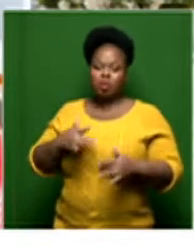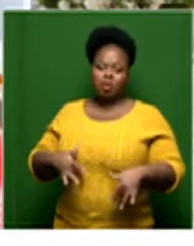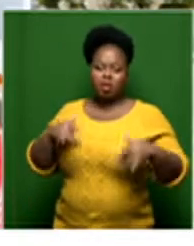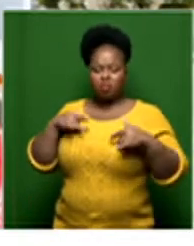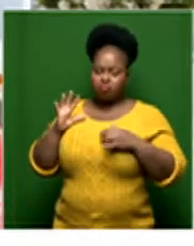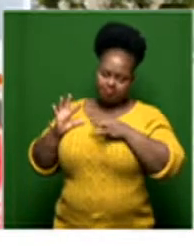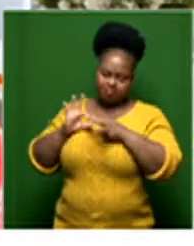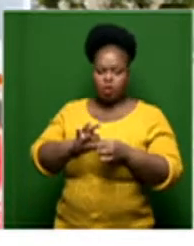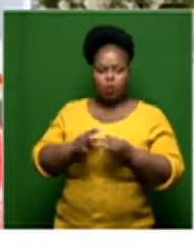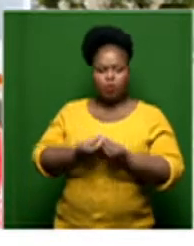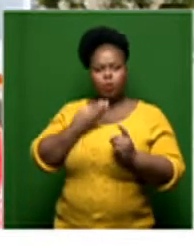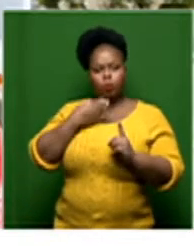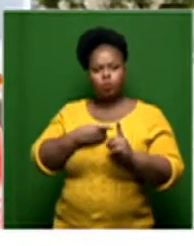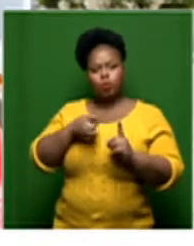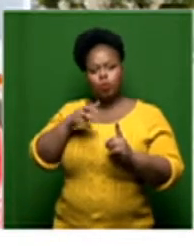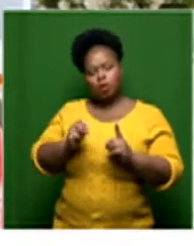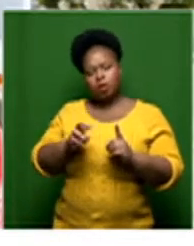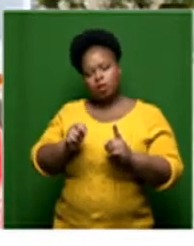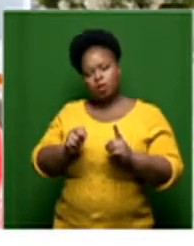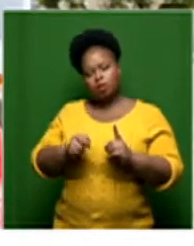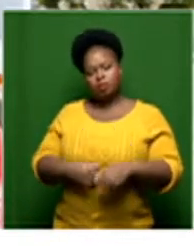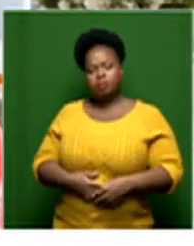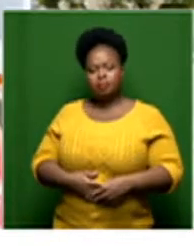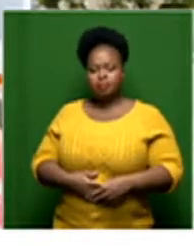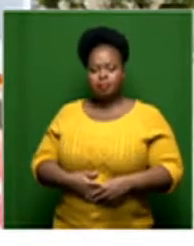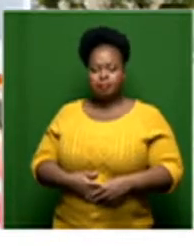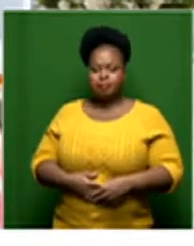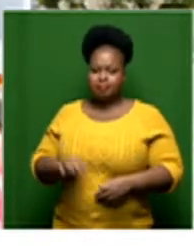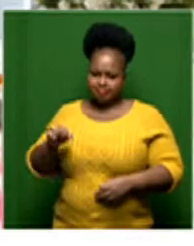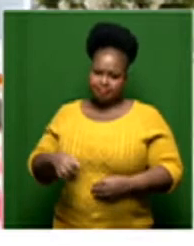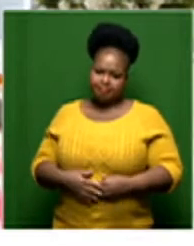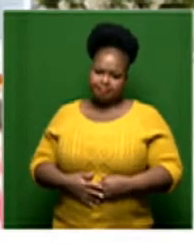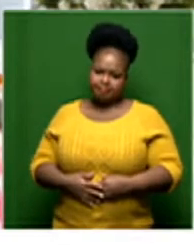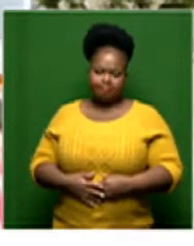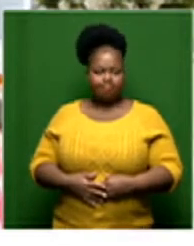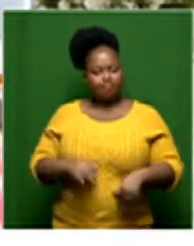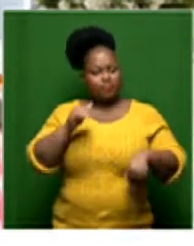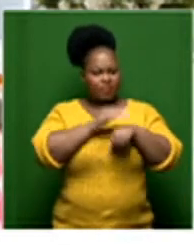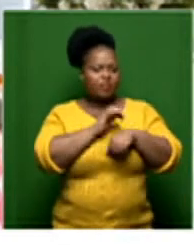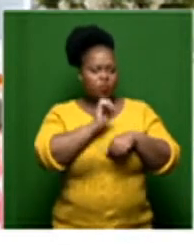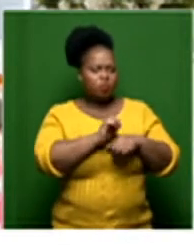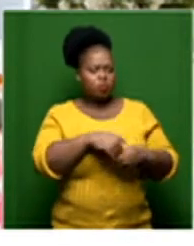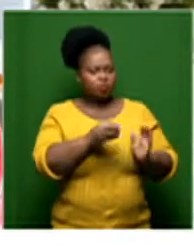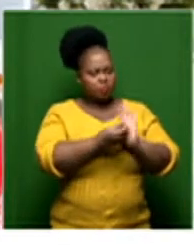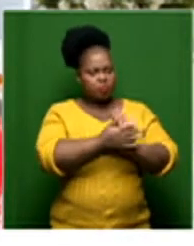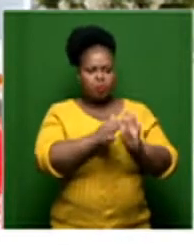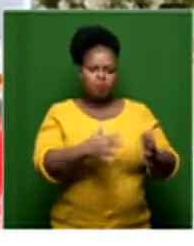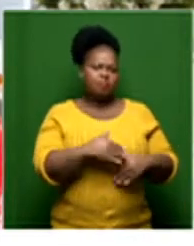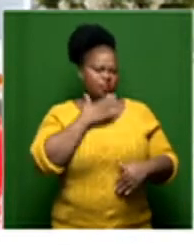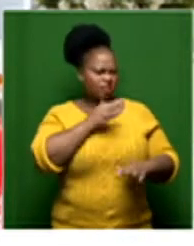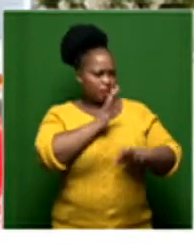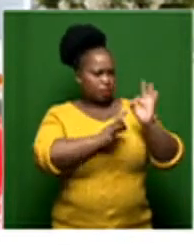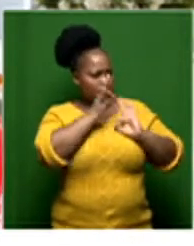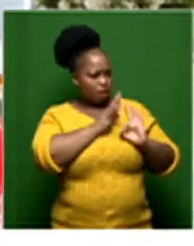lifelong connection with Dawn. Over very many, And your friendship is well documented. Just take us back